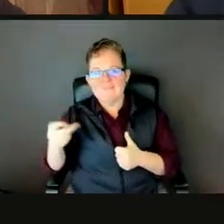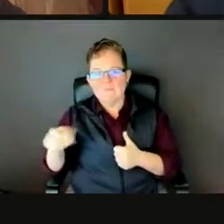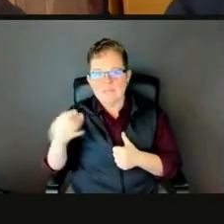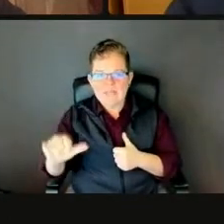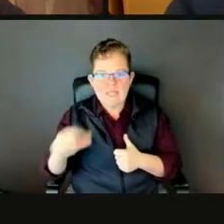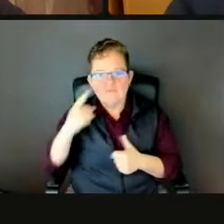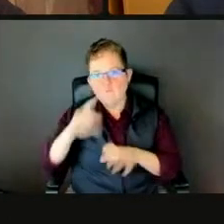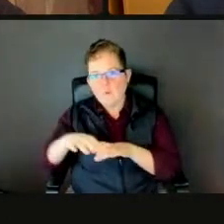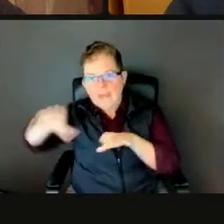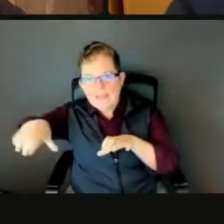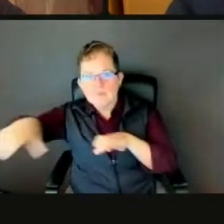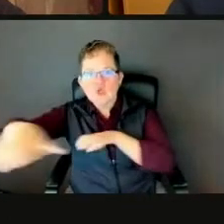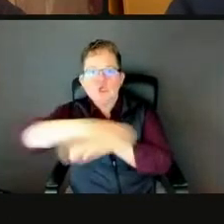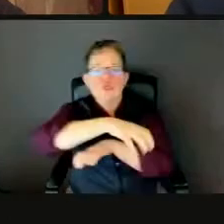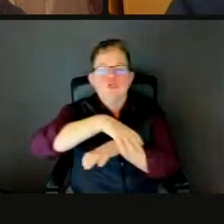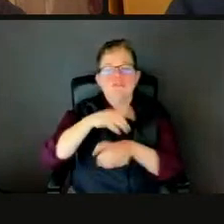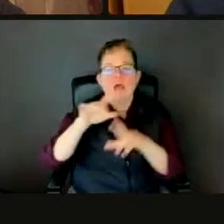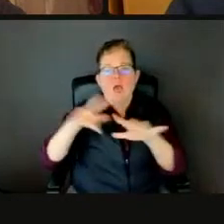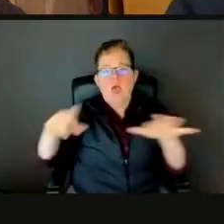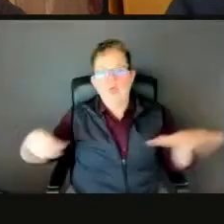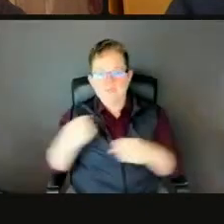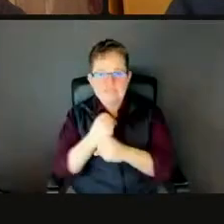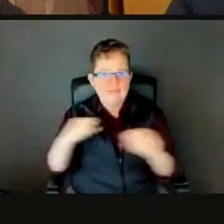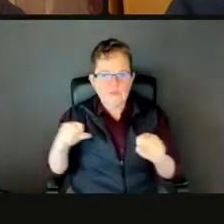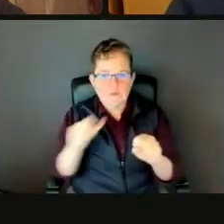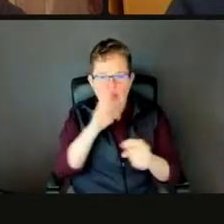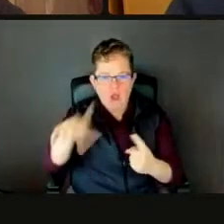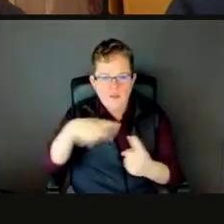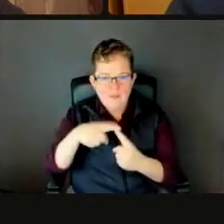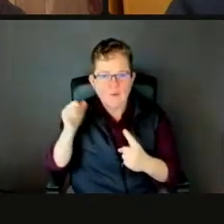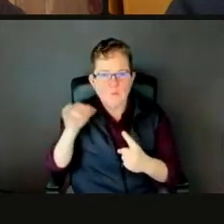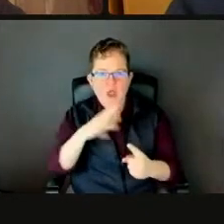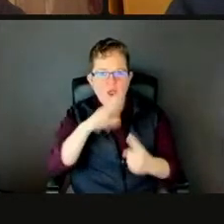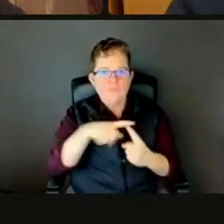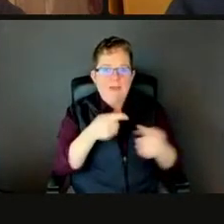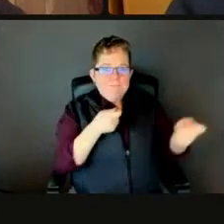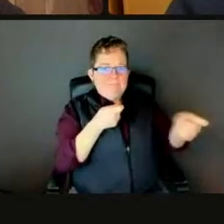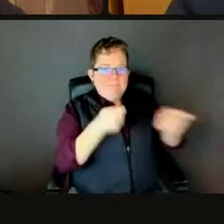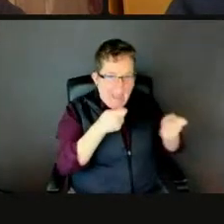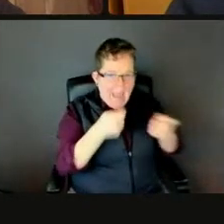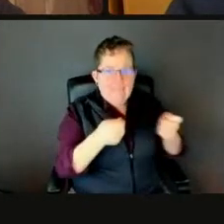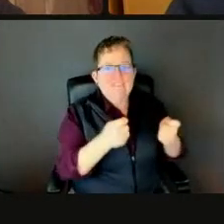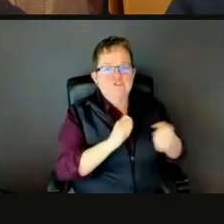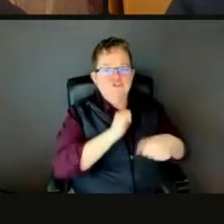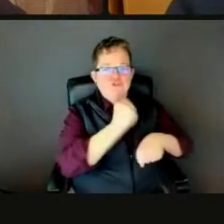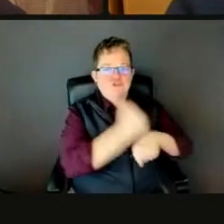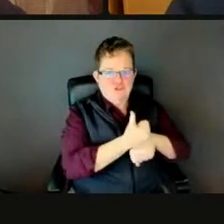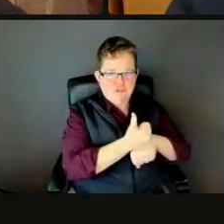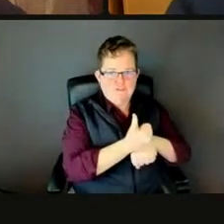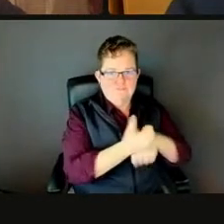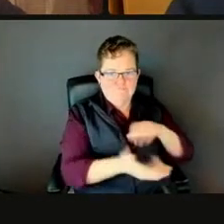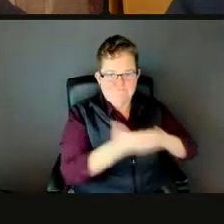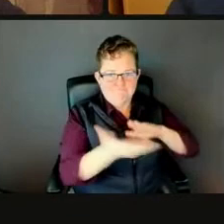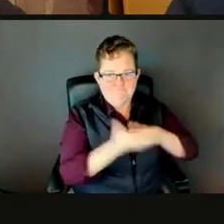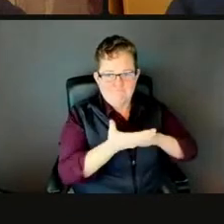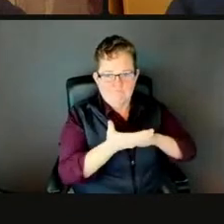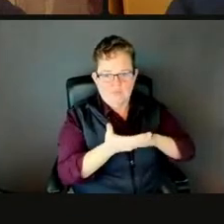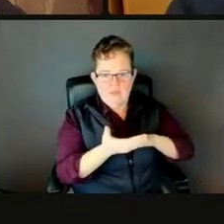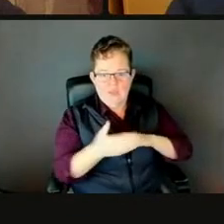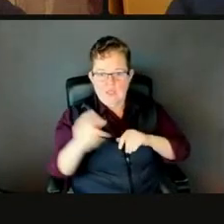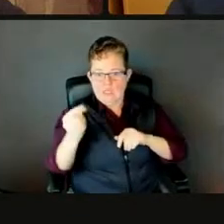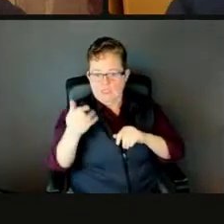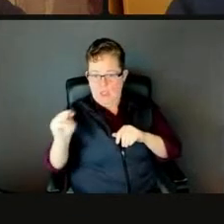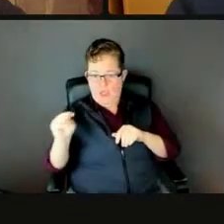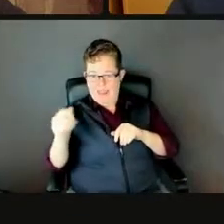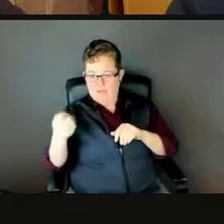safety, all sorts of things. But this is not what we're talking about. We're talking about a managed situation. Okay, could I respond to that just